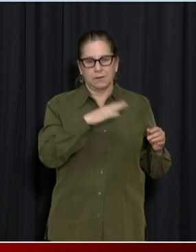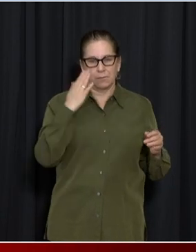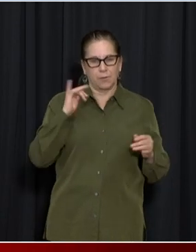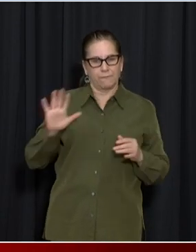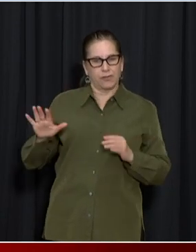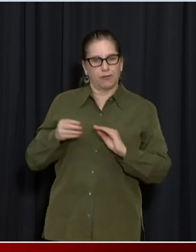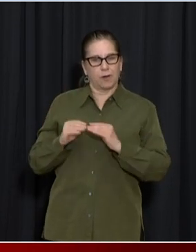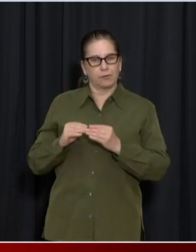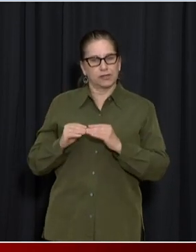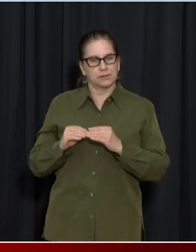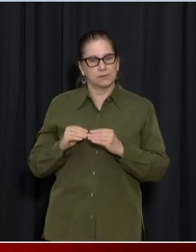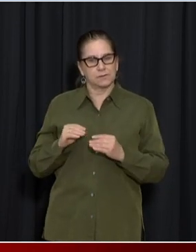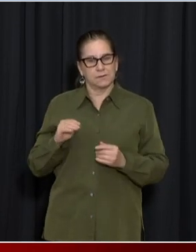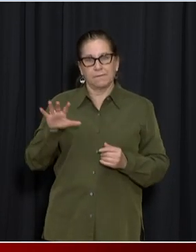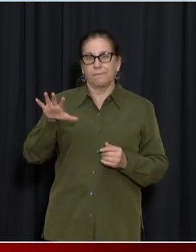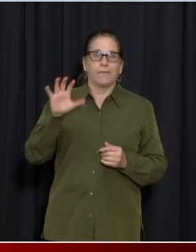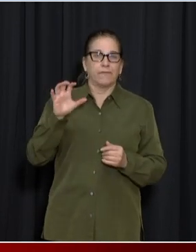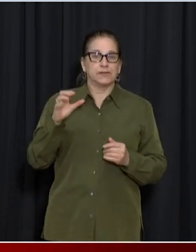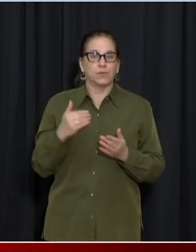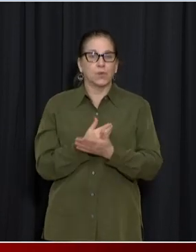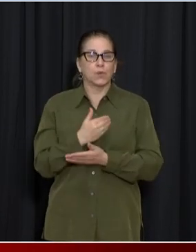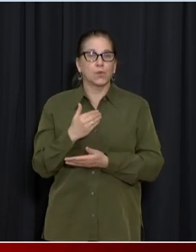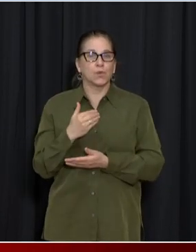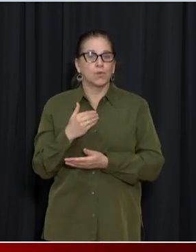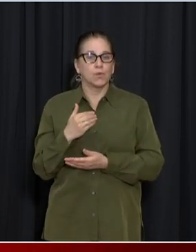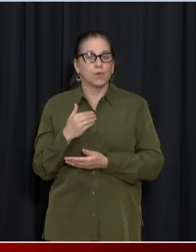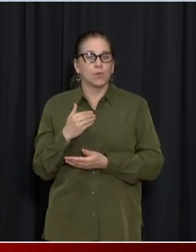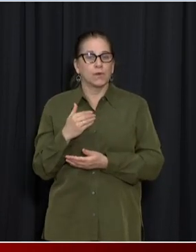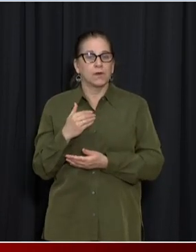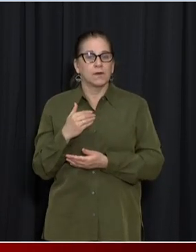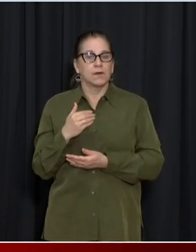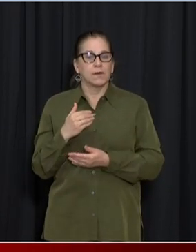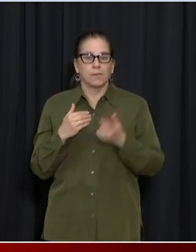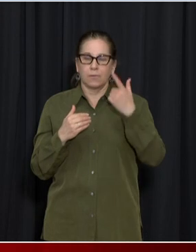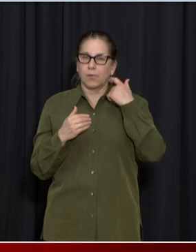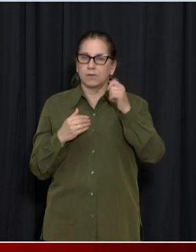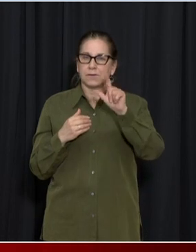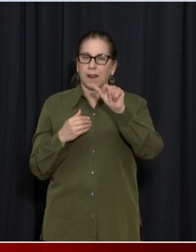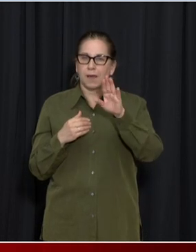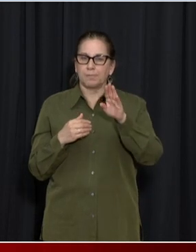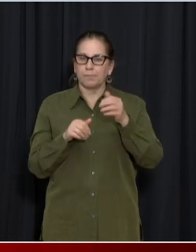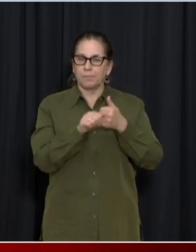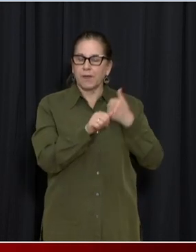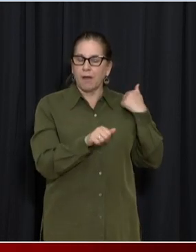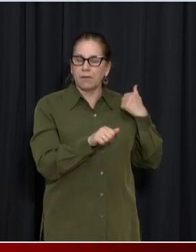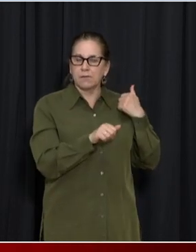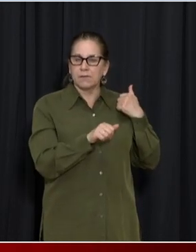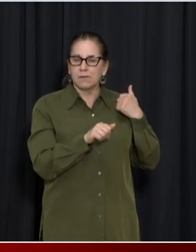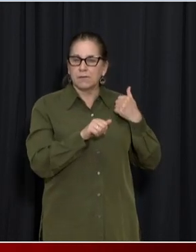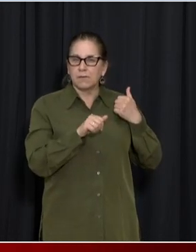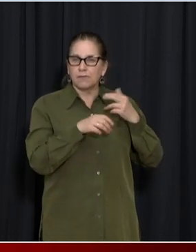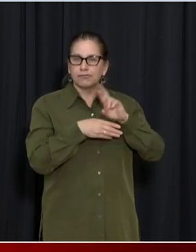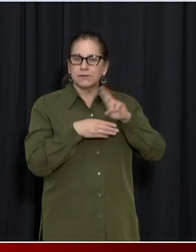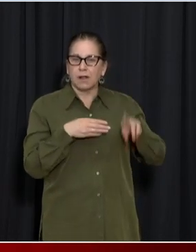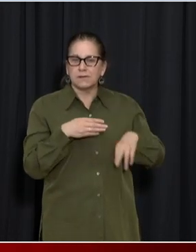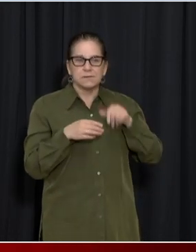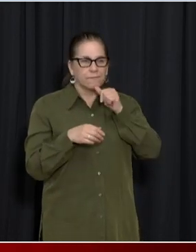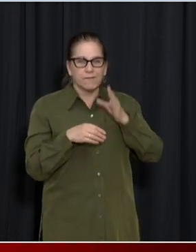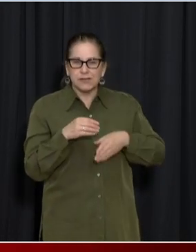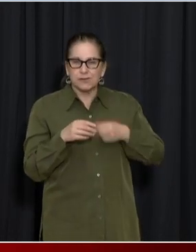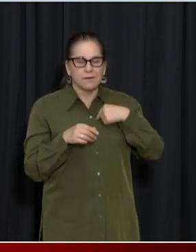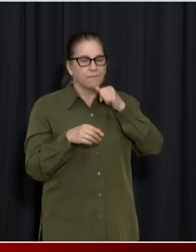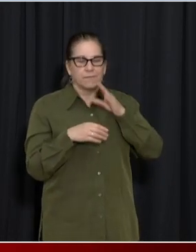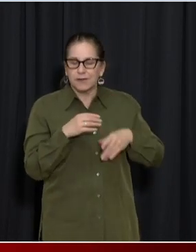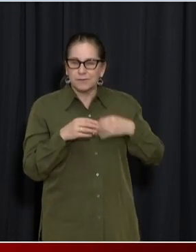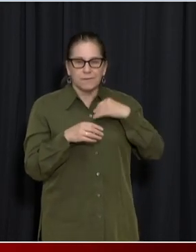new cases that we are publicly reporting because all of those lab results come to us at one time. The symptom onset dates of those individuals